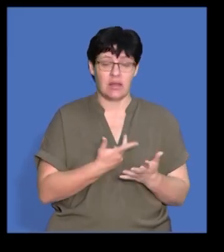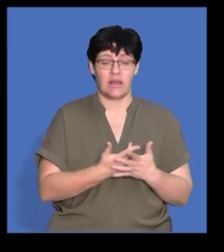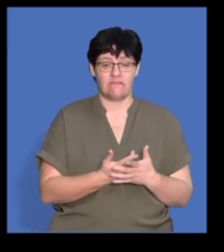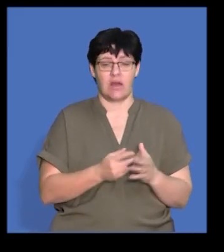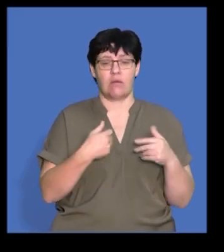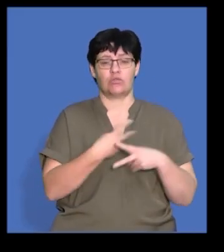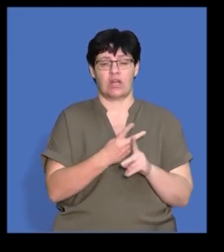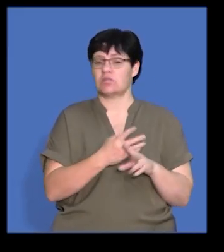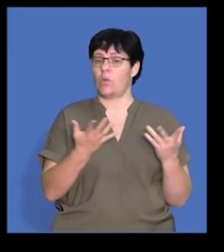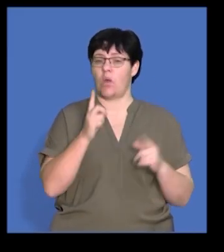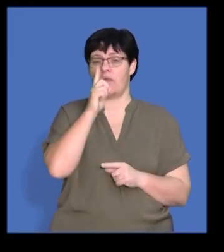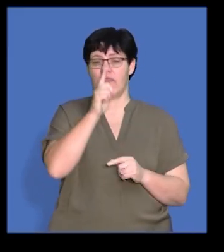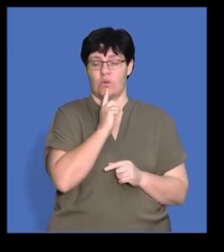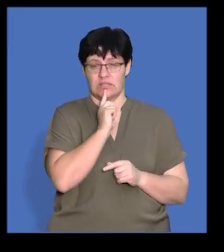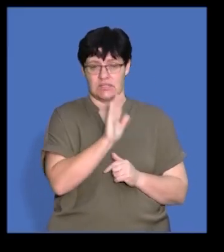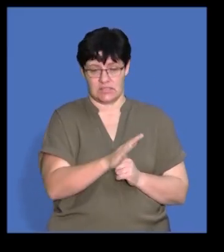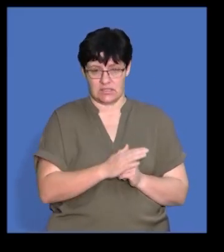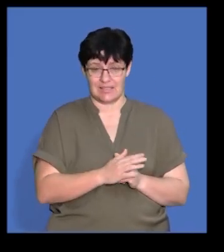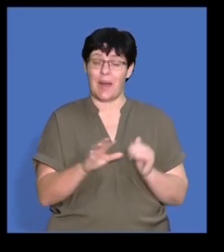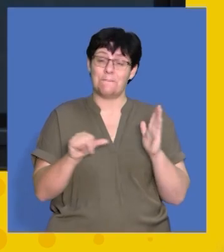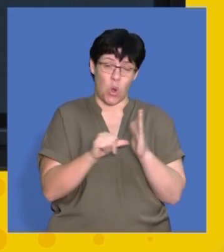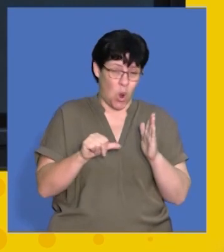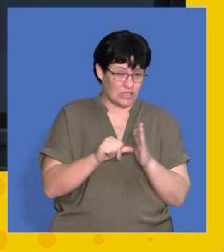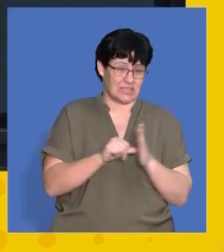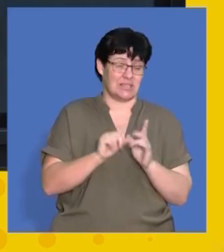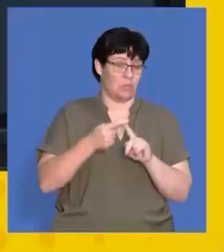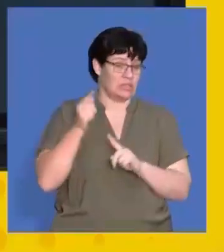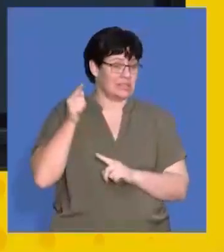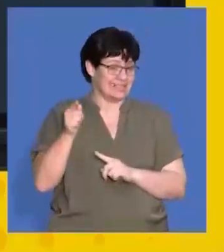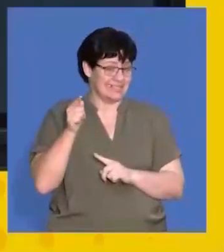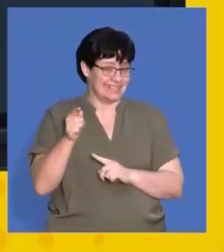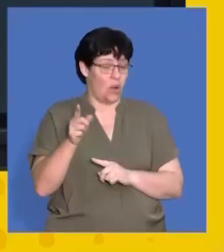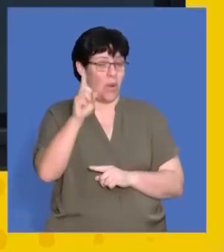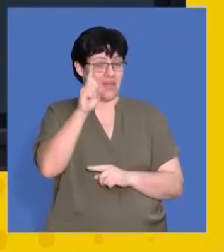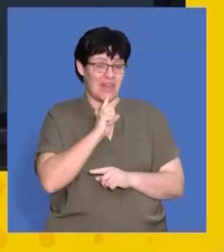production is in thousands. That is an important point to